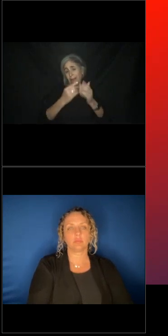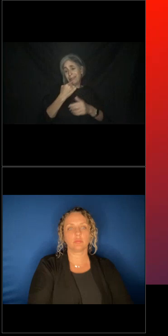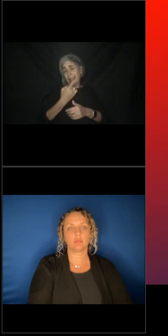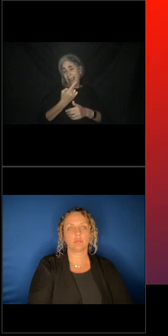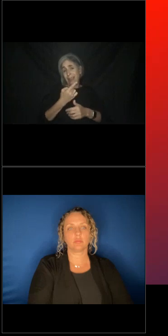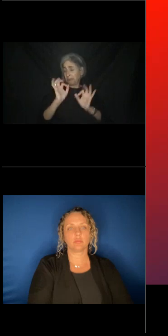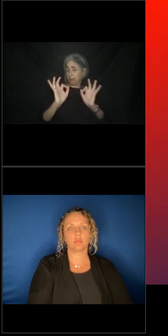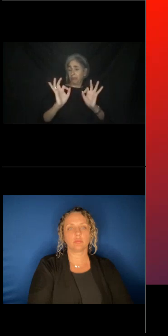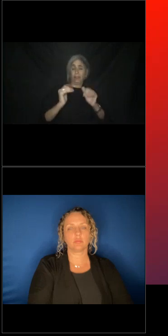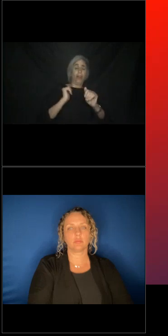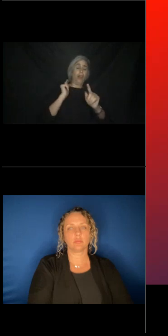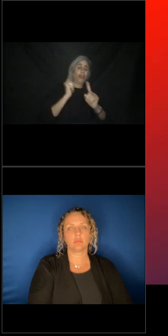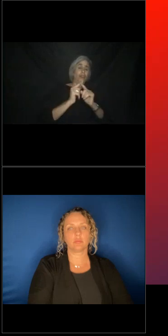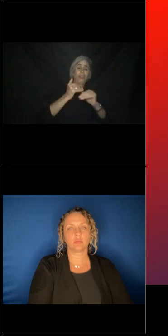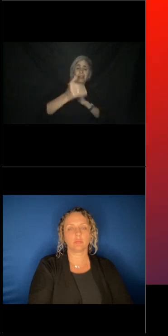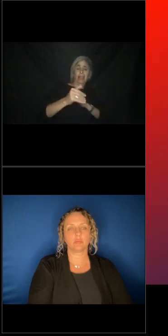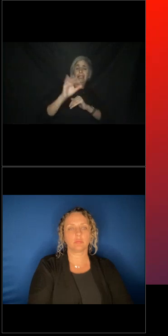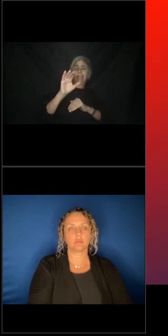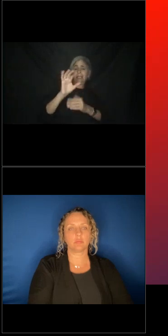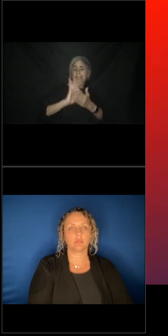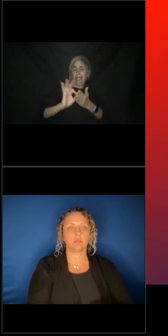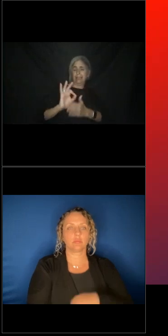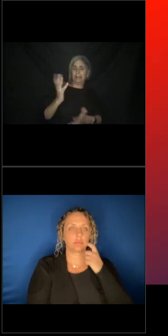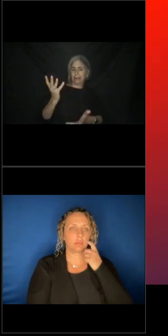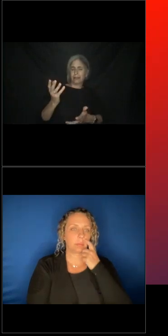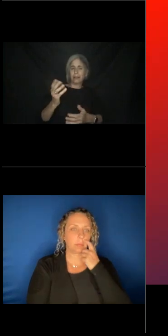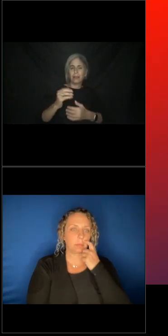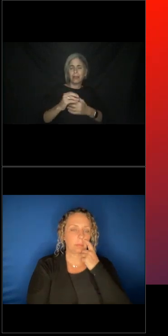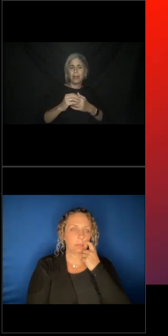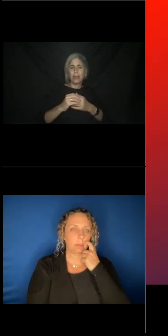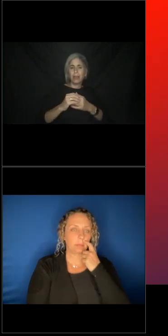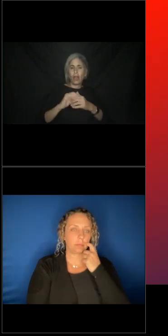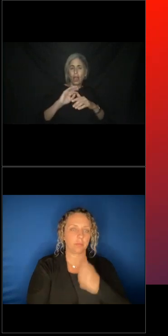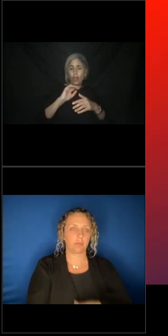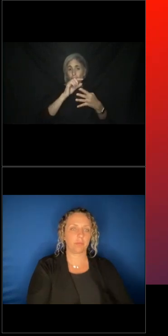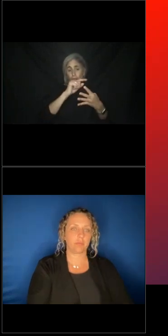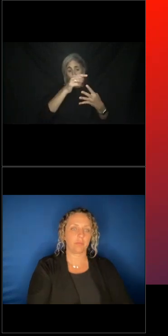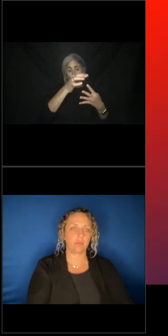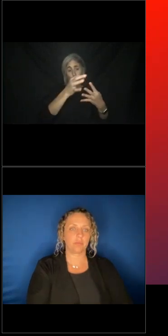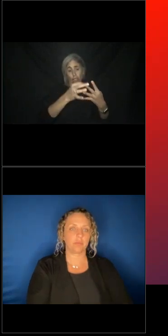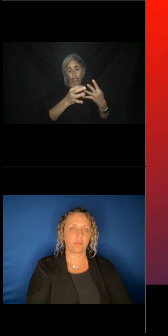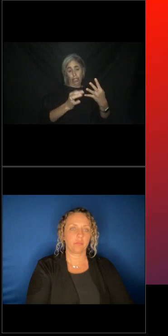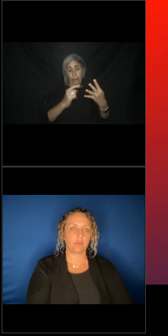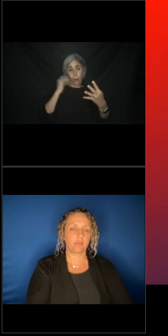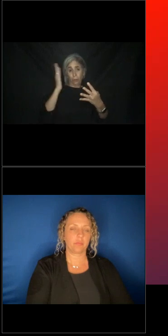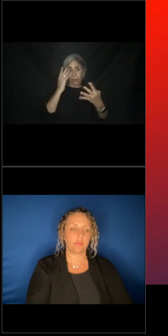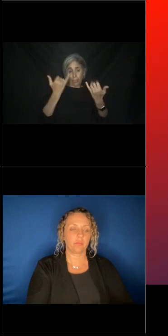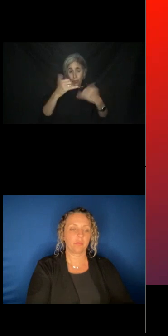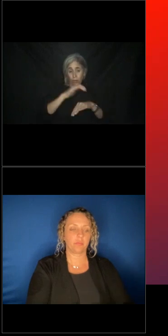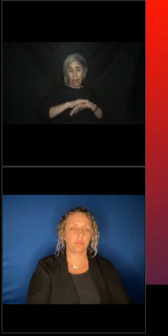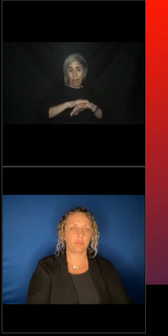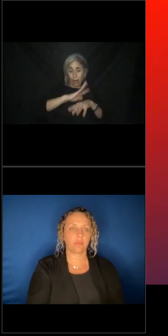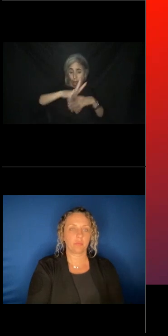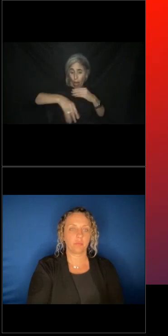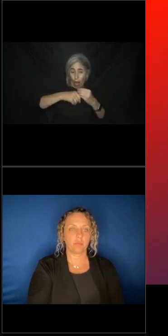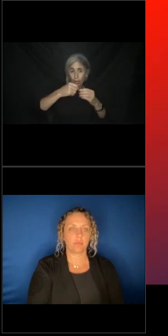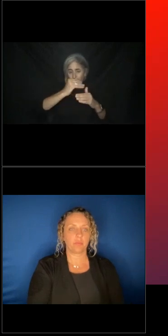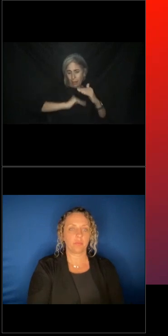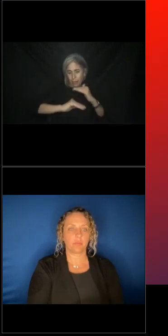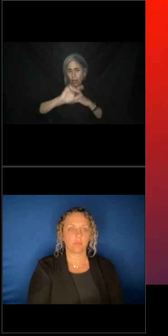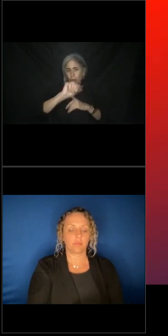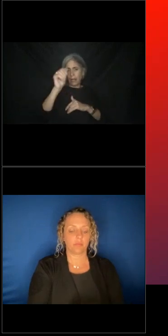good until the next decennial census. That said, in all of the alternatives that we presented this evening, we're in all of them, well below the